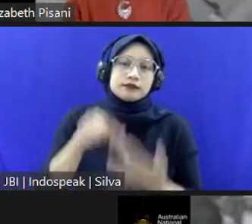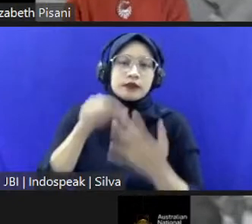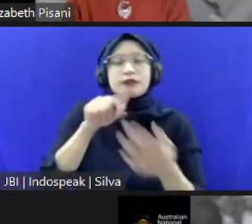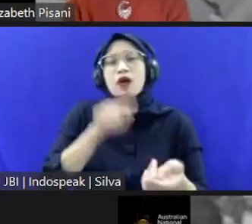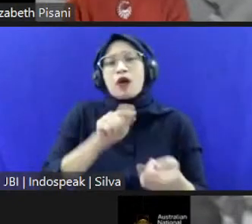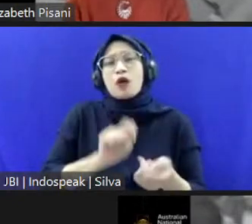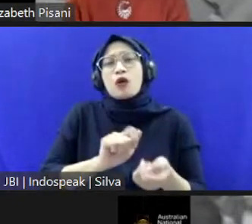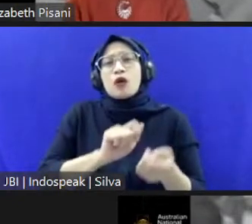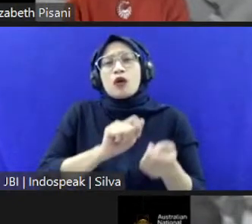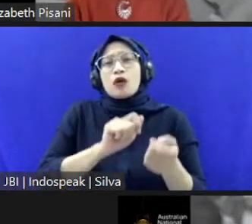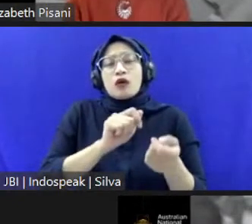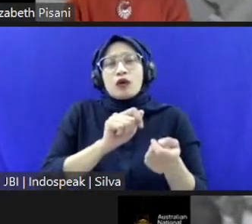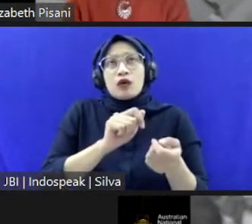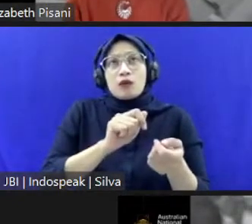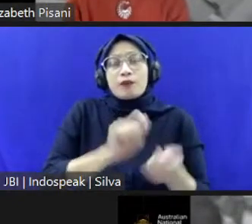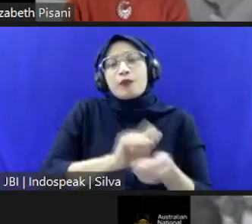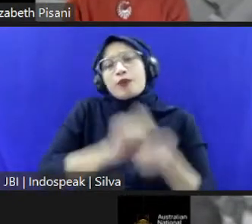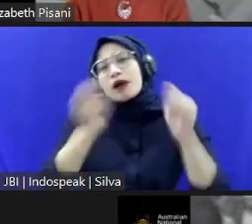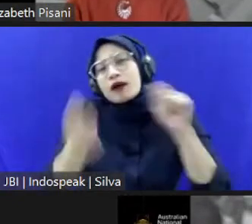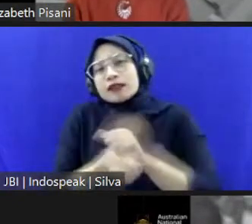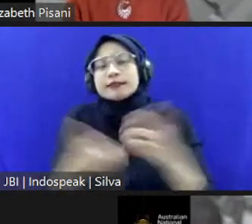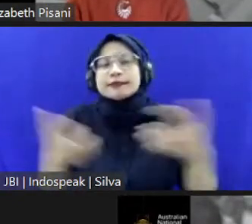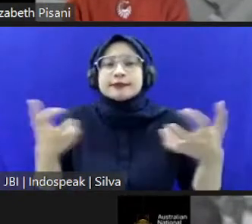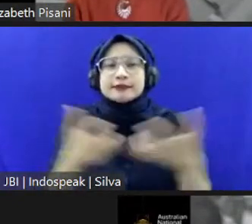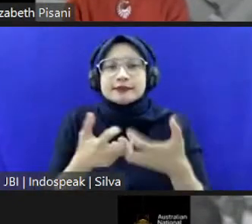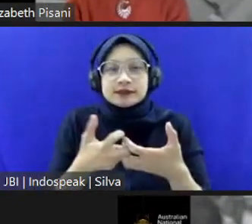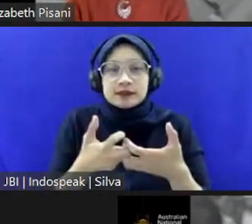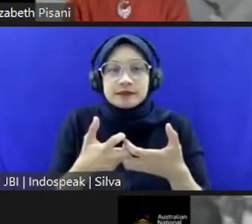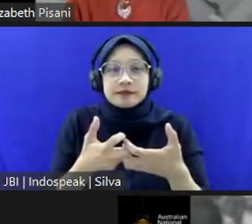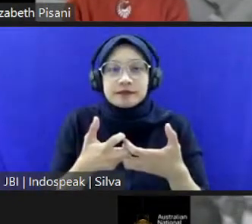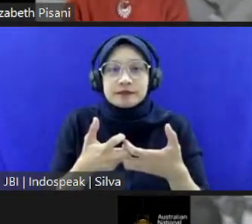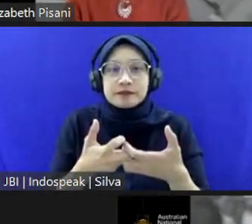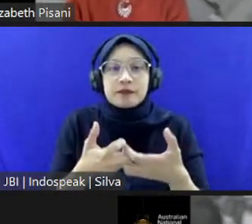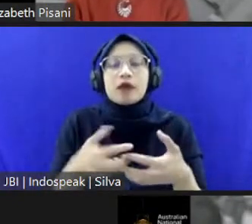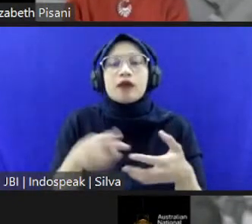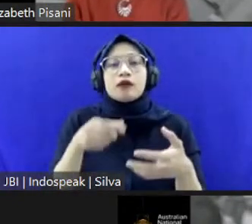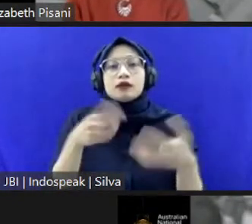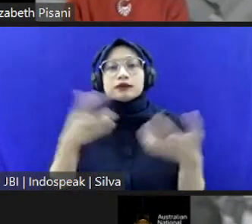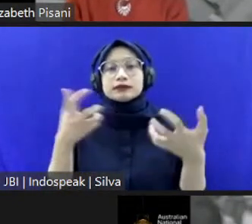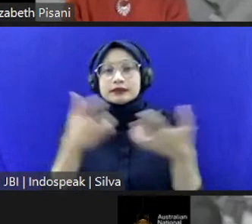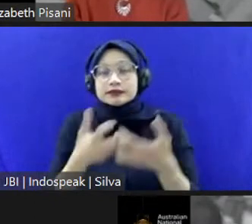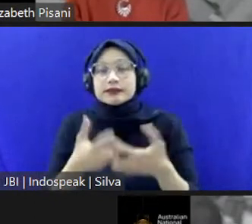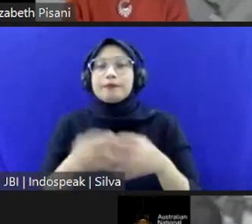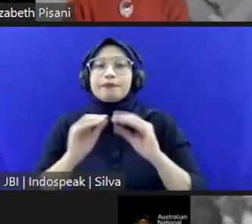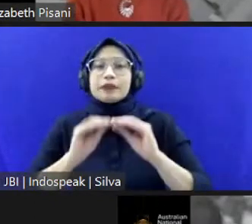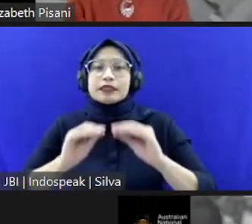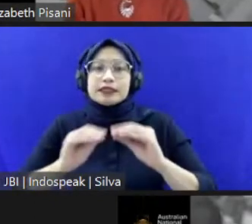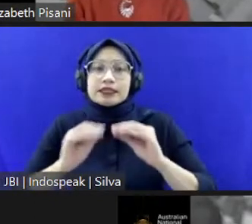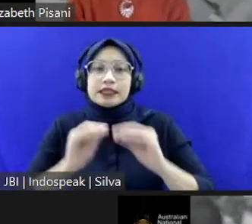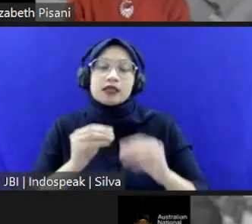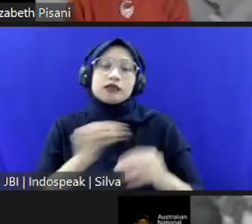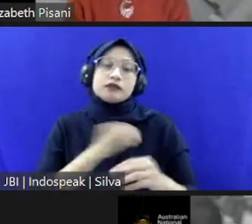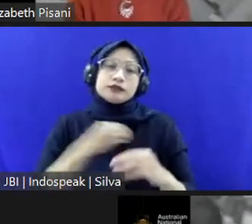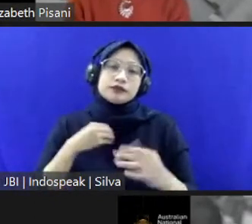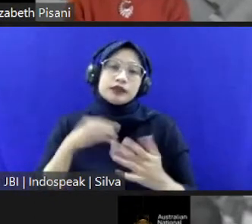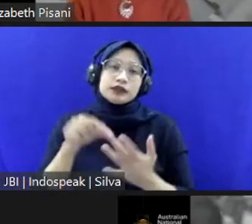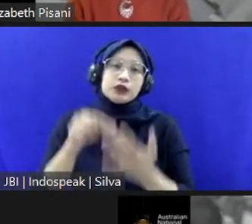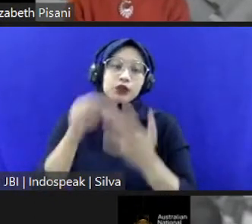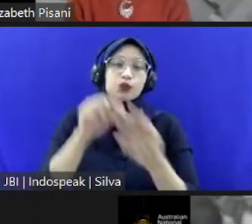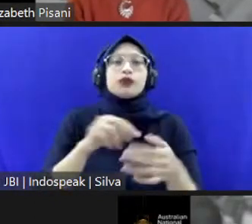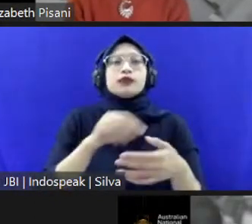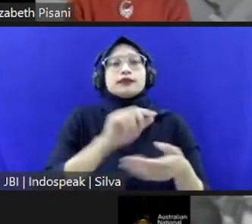a medical specialist from university-based to hospital-based might be a good solution? Okay, that's